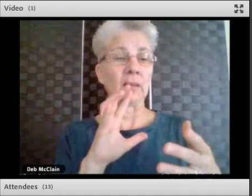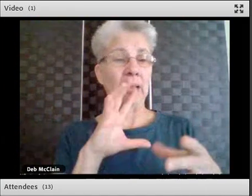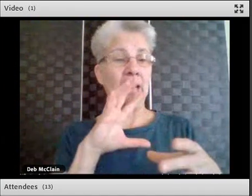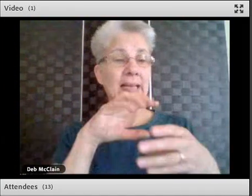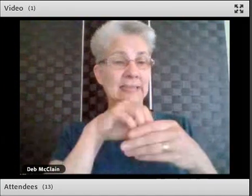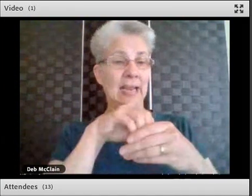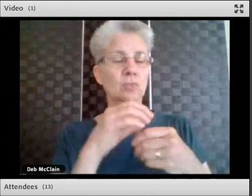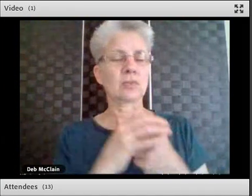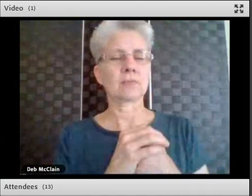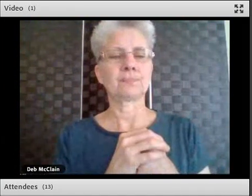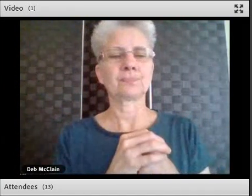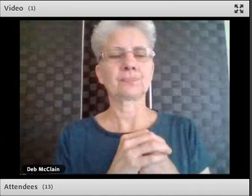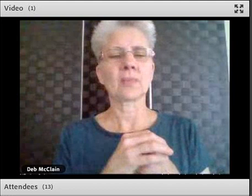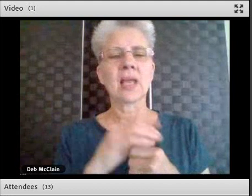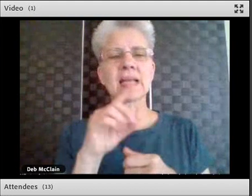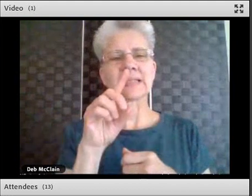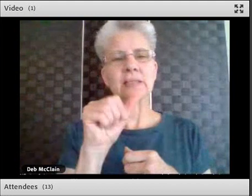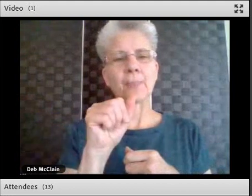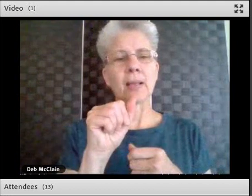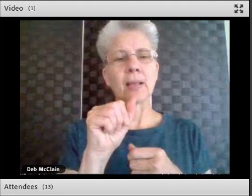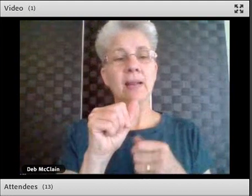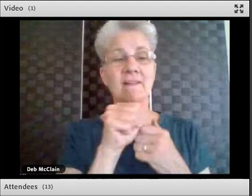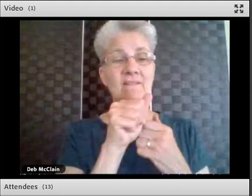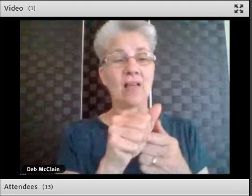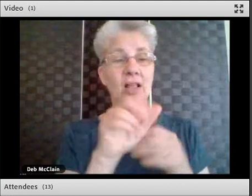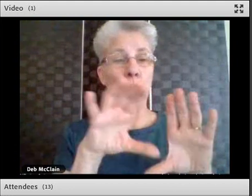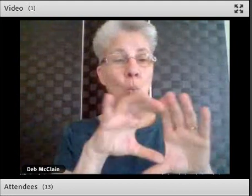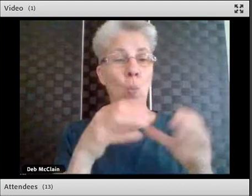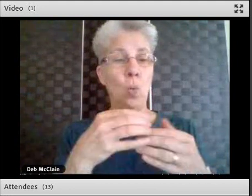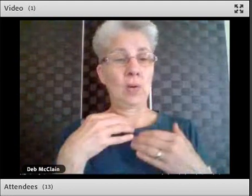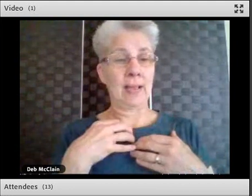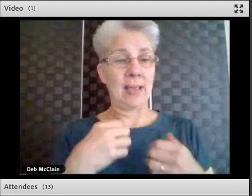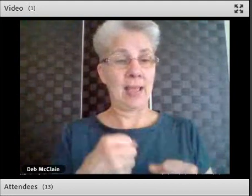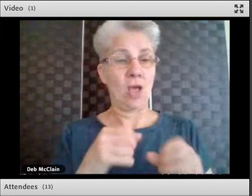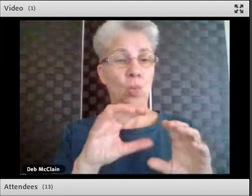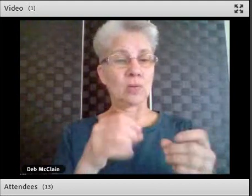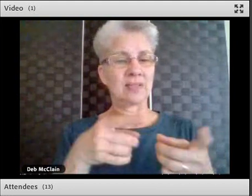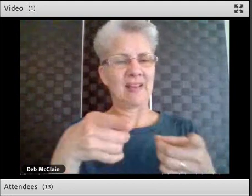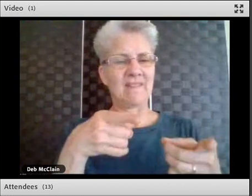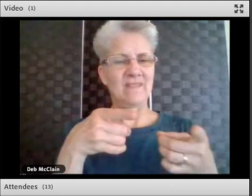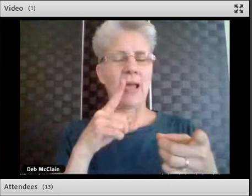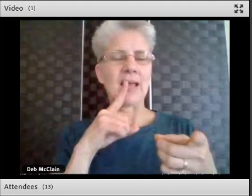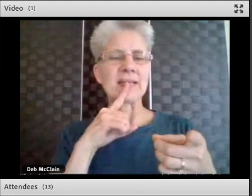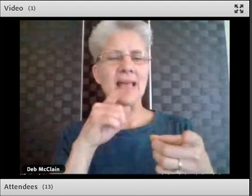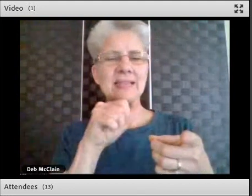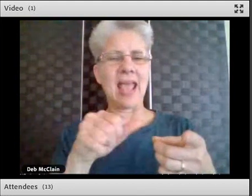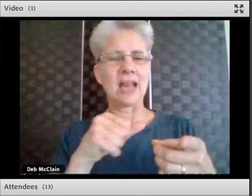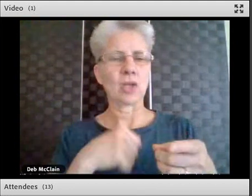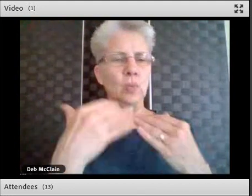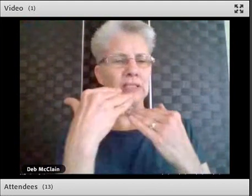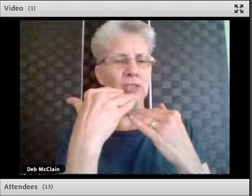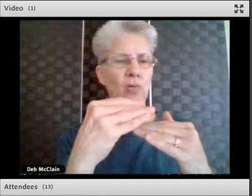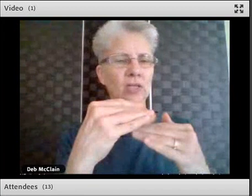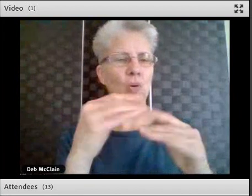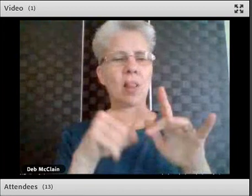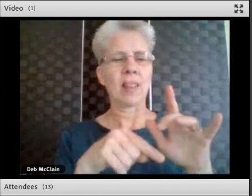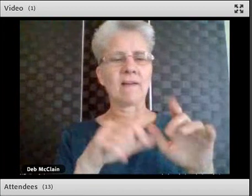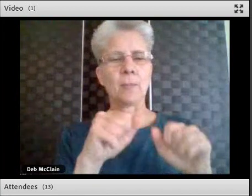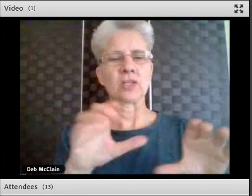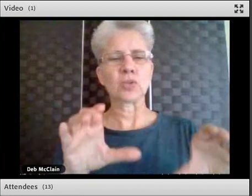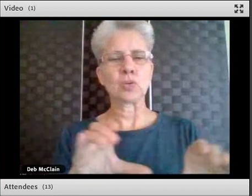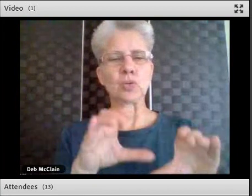entails. So a disability, according to the World Health Organization, is defined formally as any restriction or lack of ability to